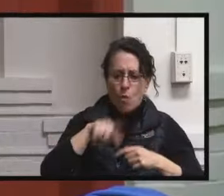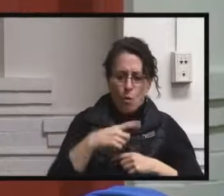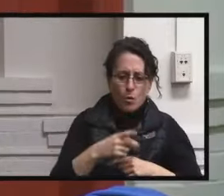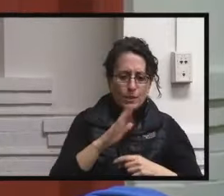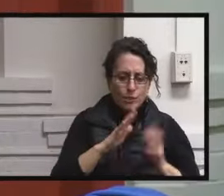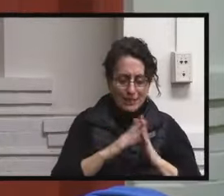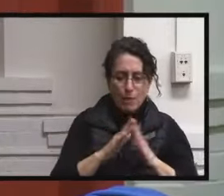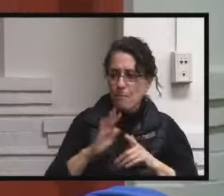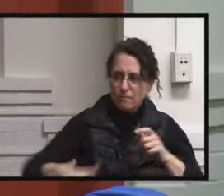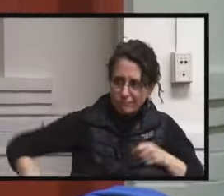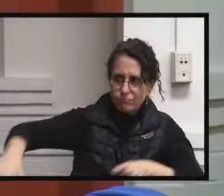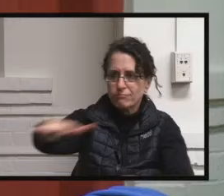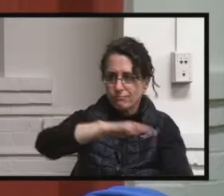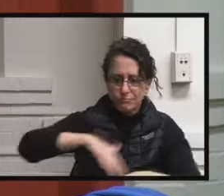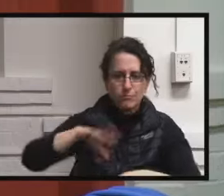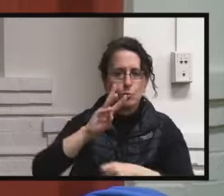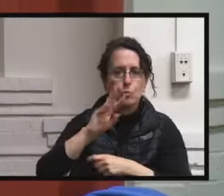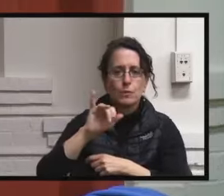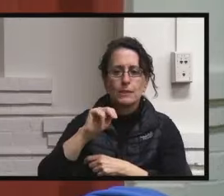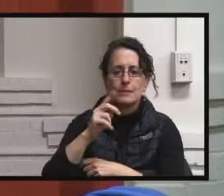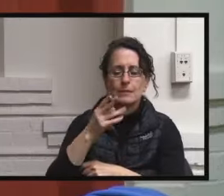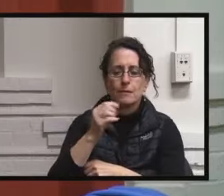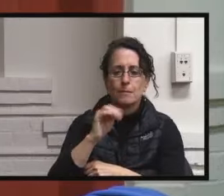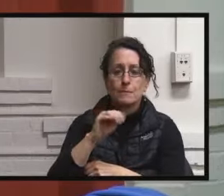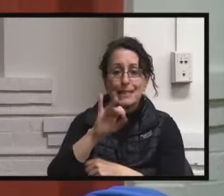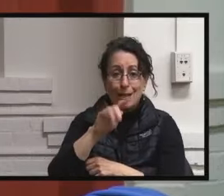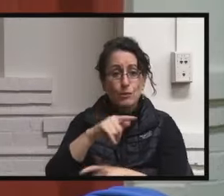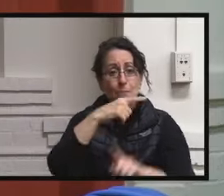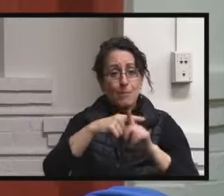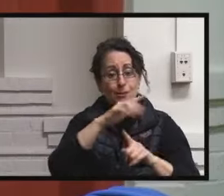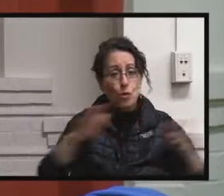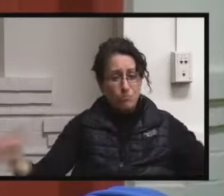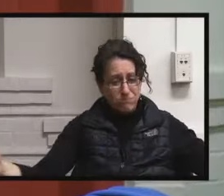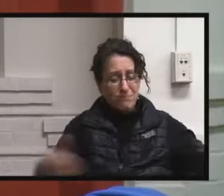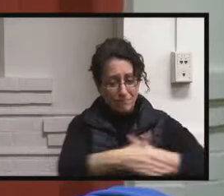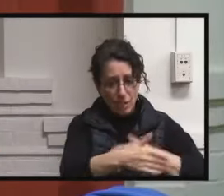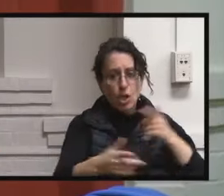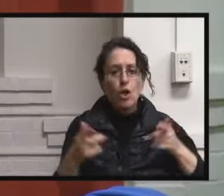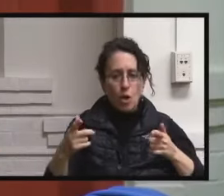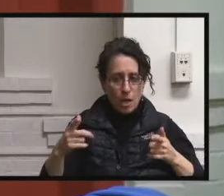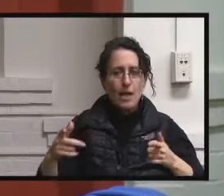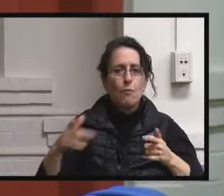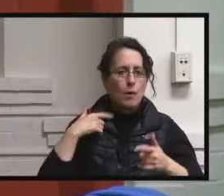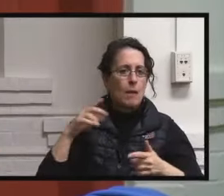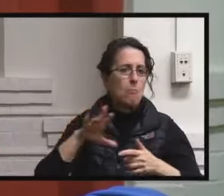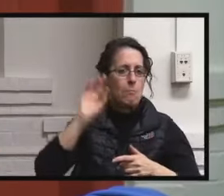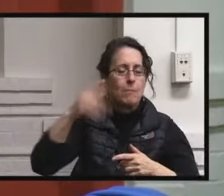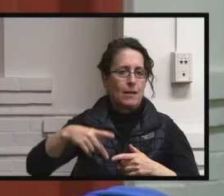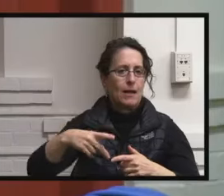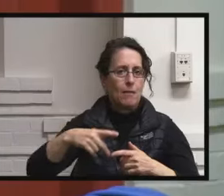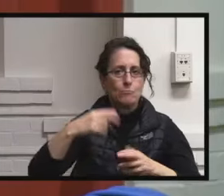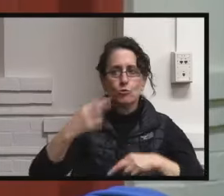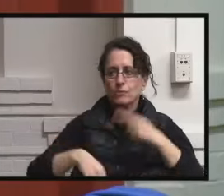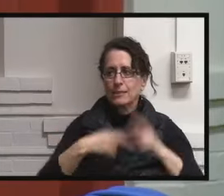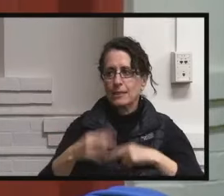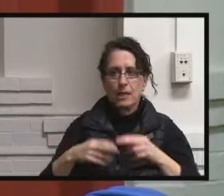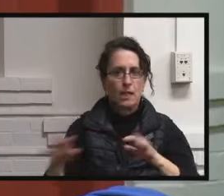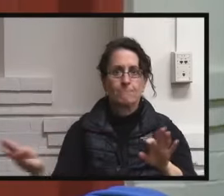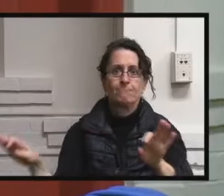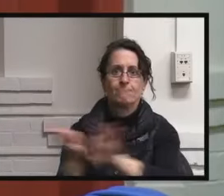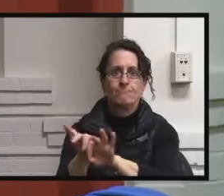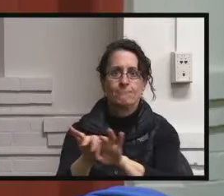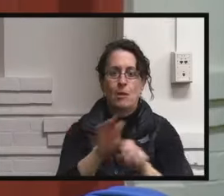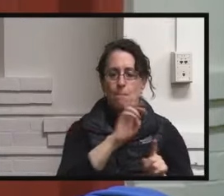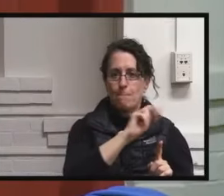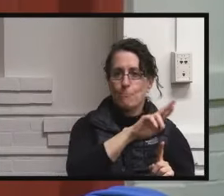Fairground Roads facility. That's crucial to us being able to operate the MRF. We